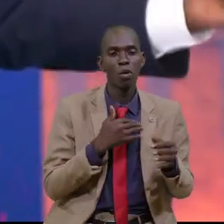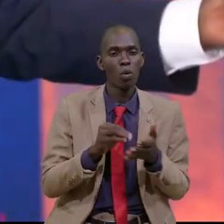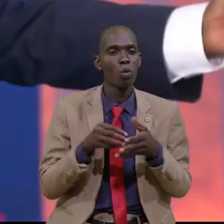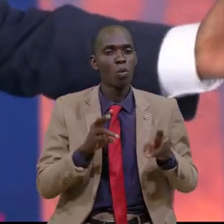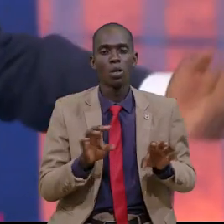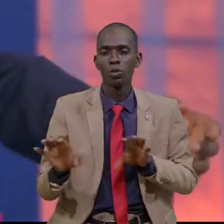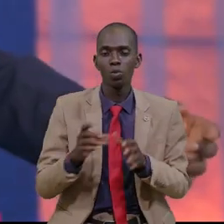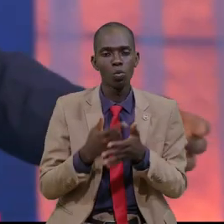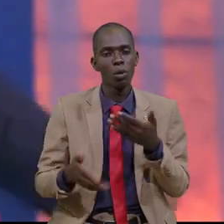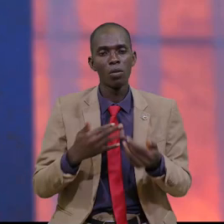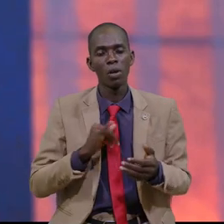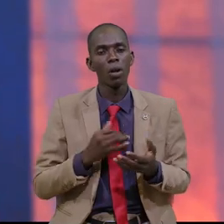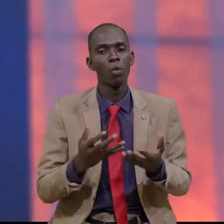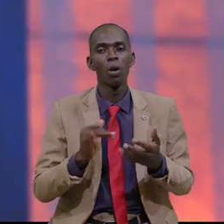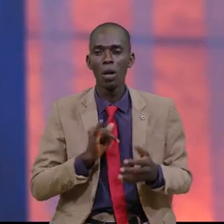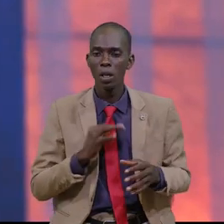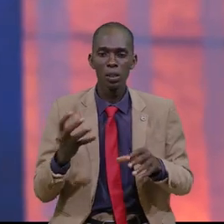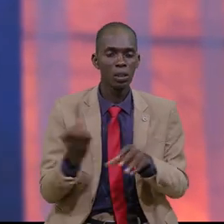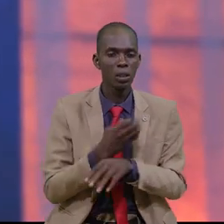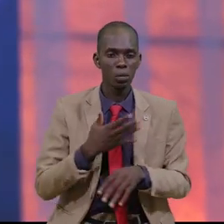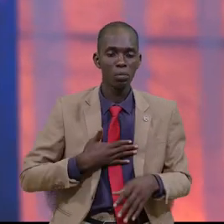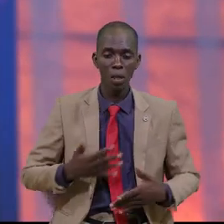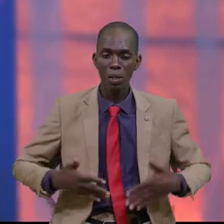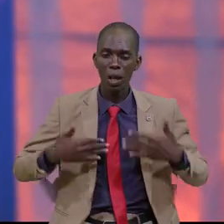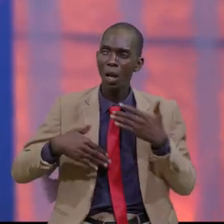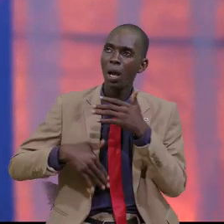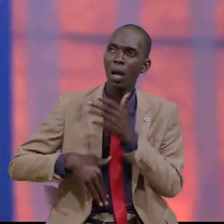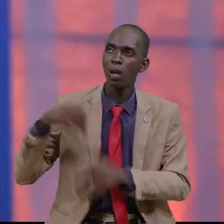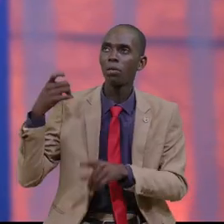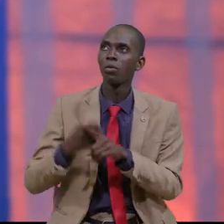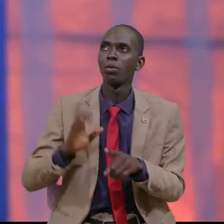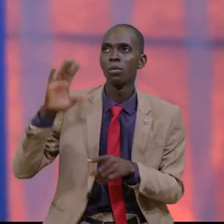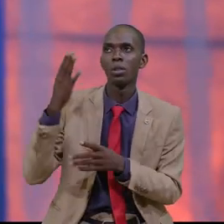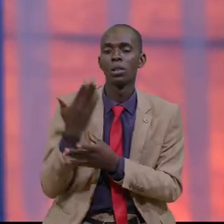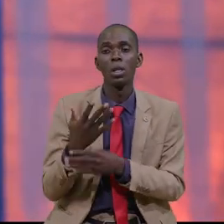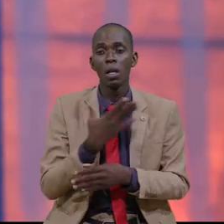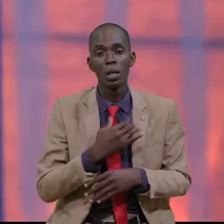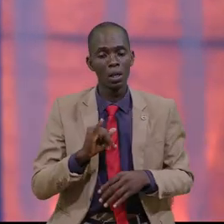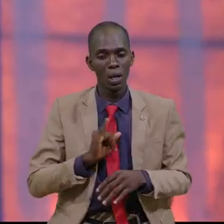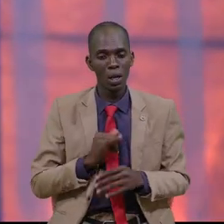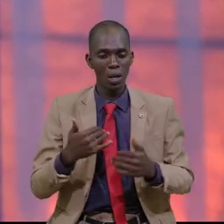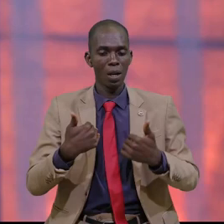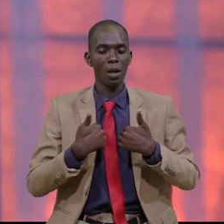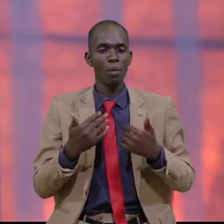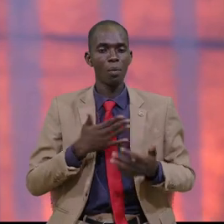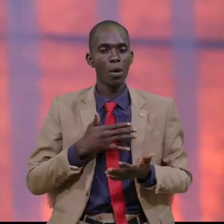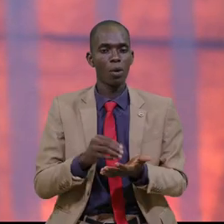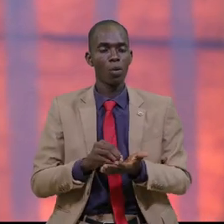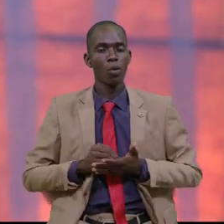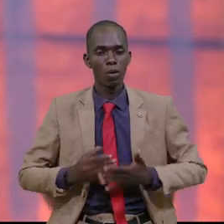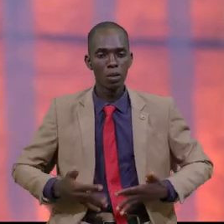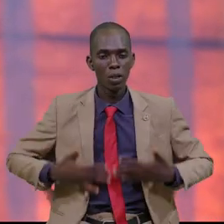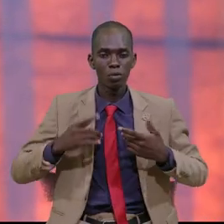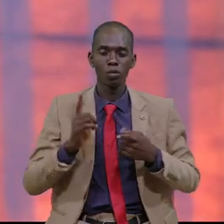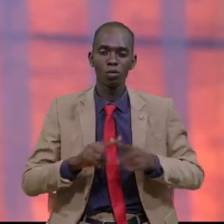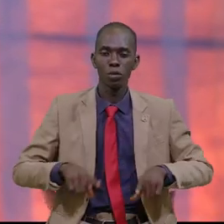I take my life out of a sign, and I have my life to live like I want to live. They don't